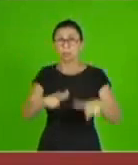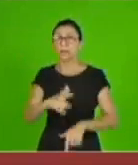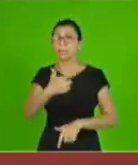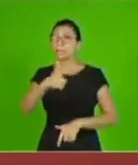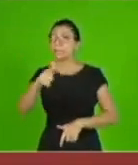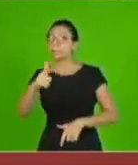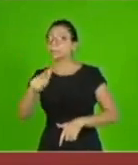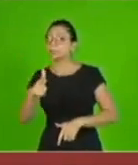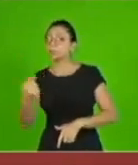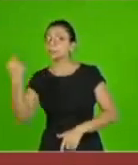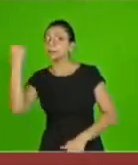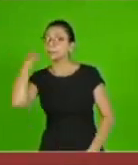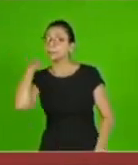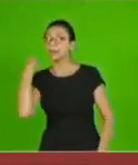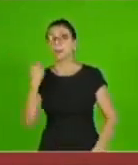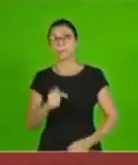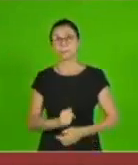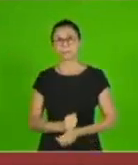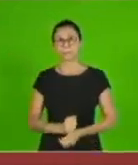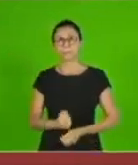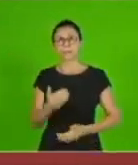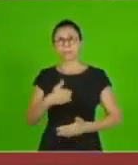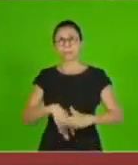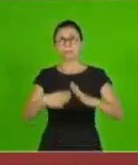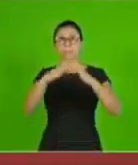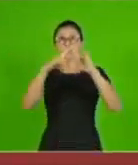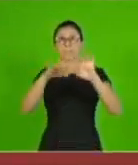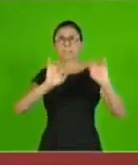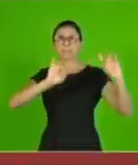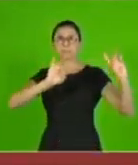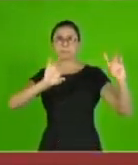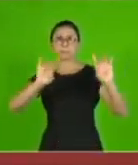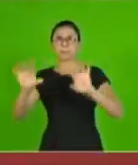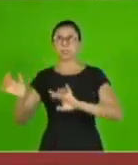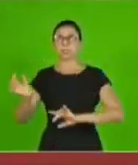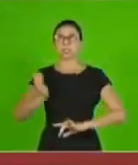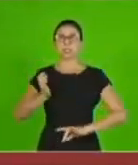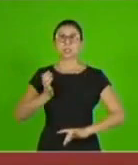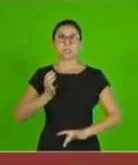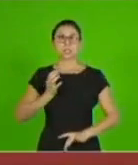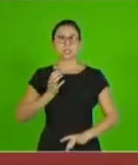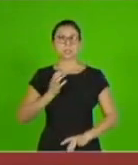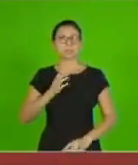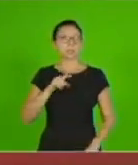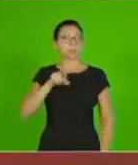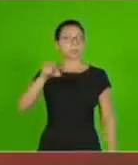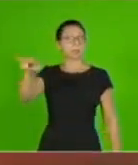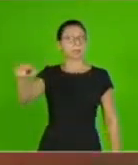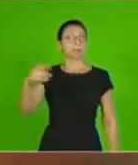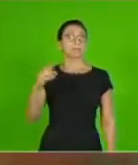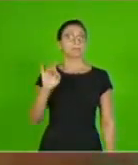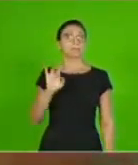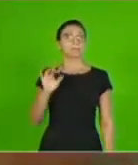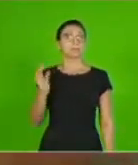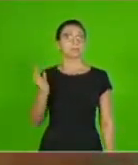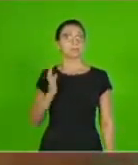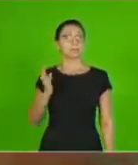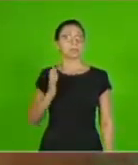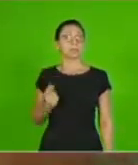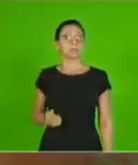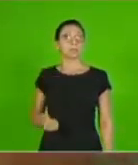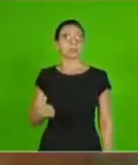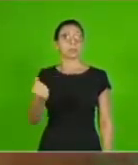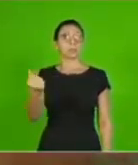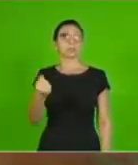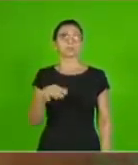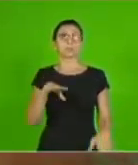who confessed to God and rendered their lives to God, because the Holy Spirit didn't have places in these beautiful cathedrals and these